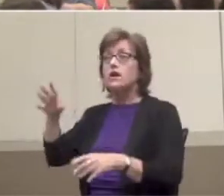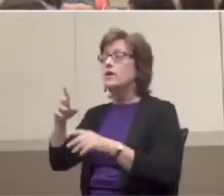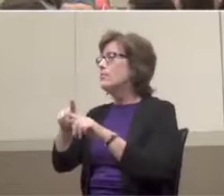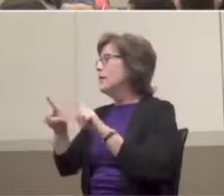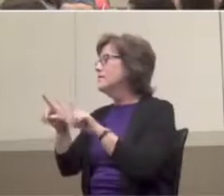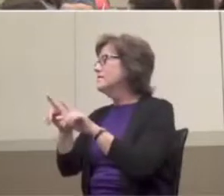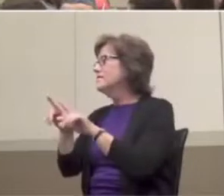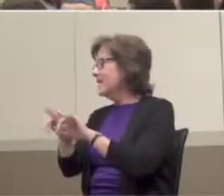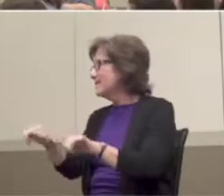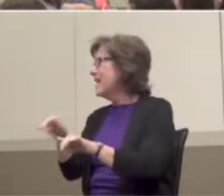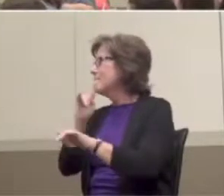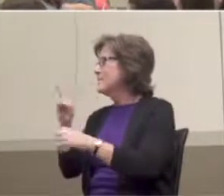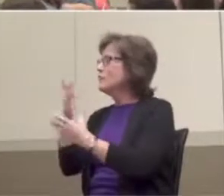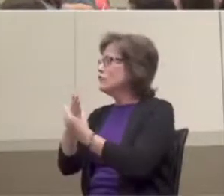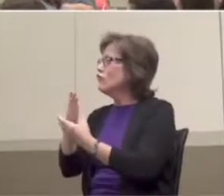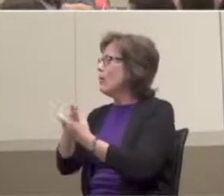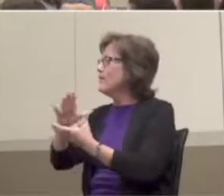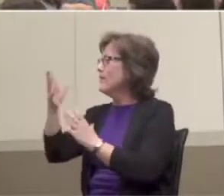and inconsistent.